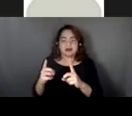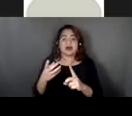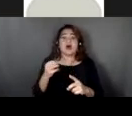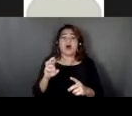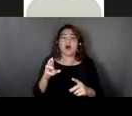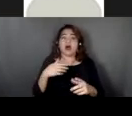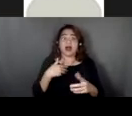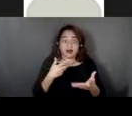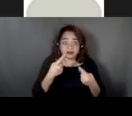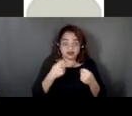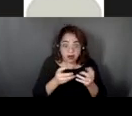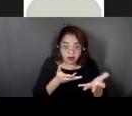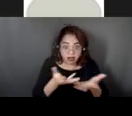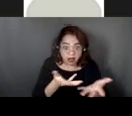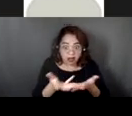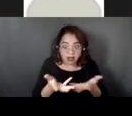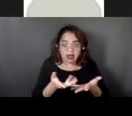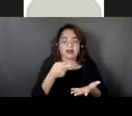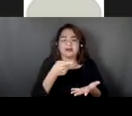care for